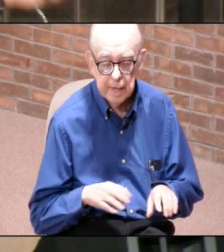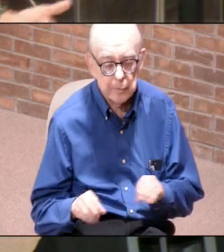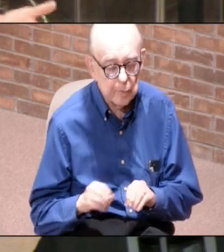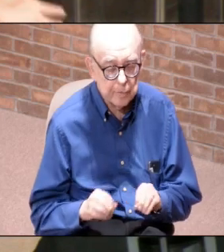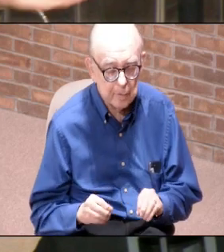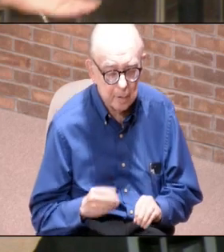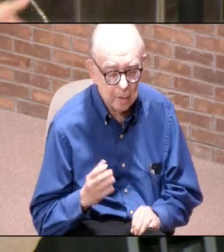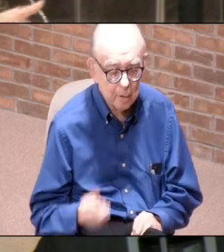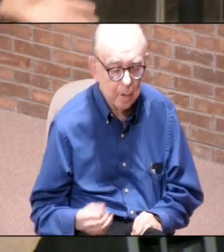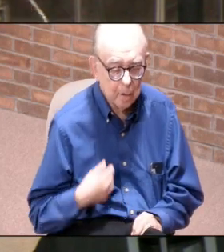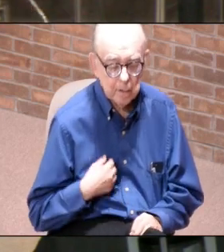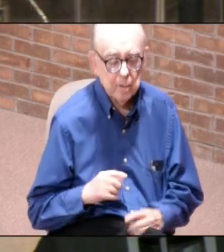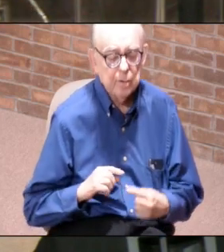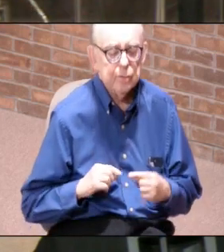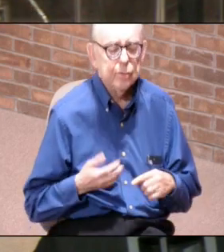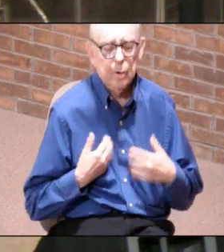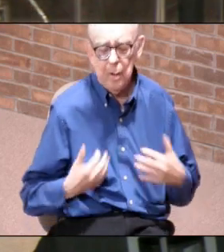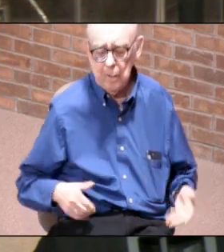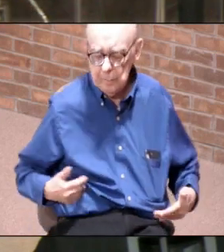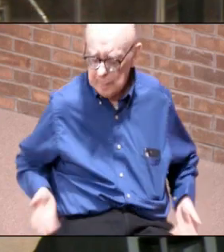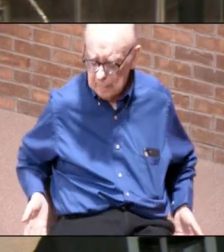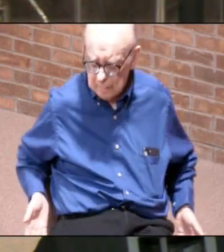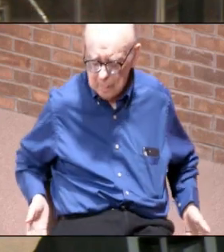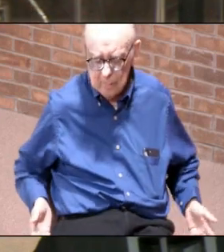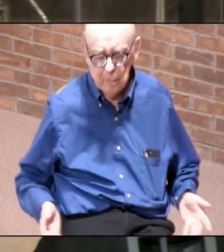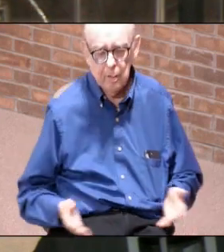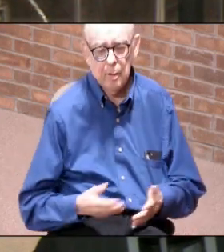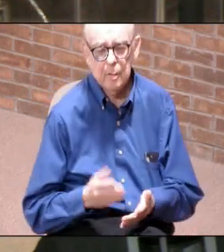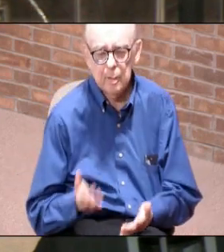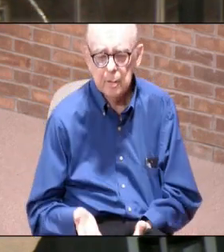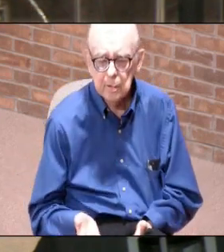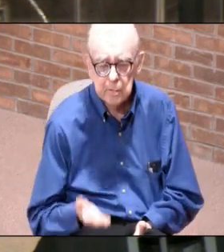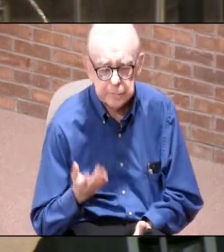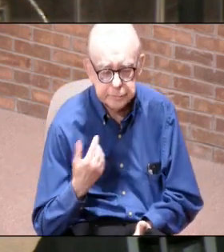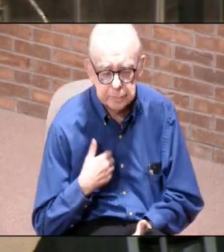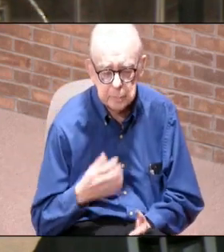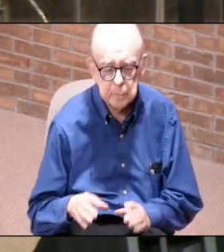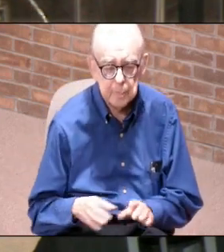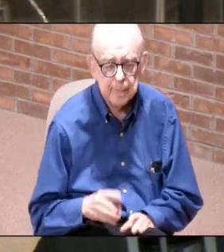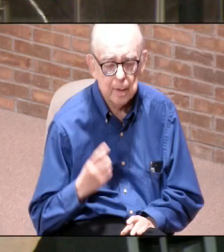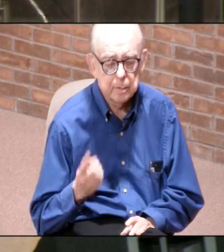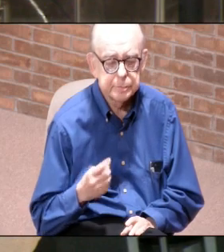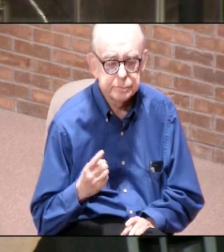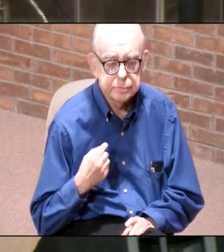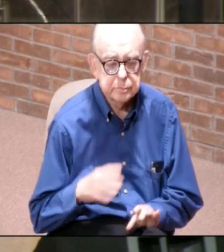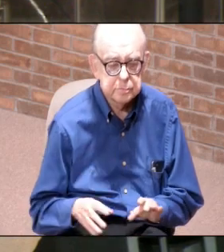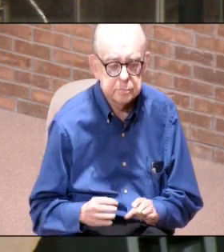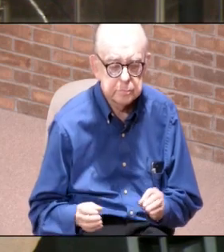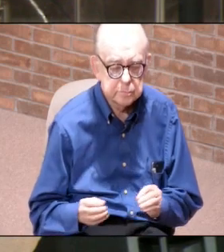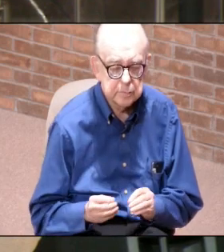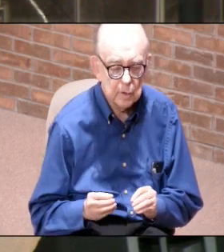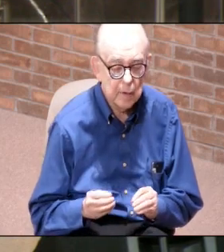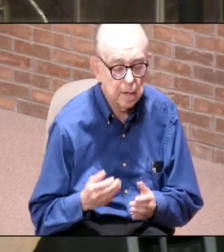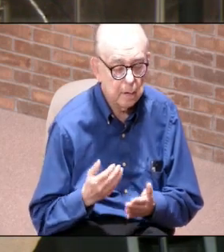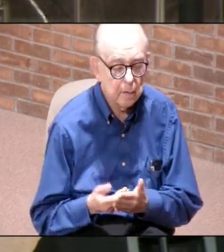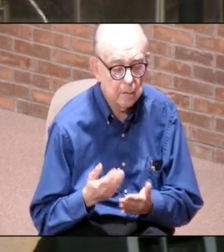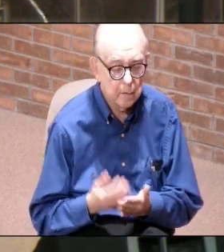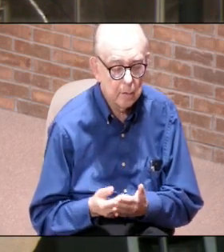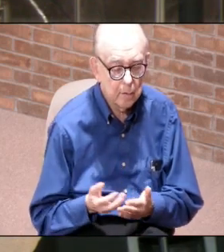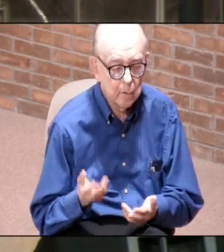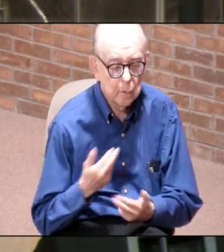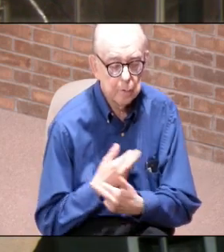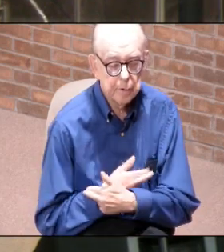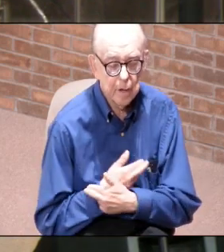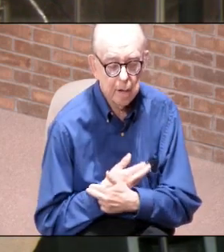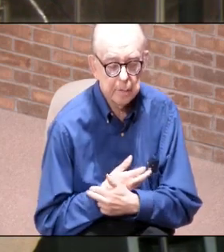move because I was so sore everywhere. And so it's there. So what we do is we think that what we'll do is we'll make money, we'll